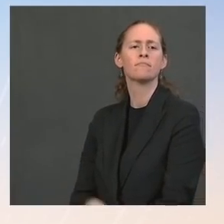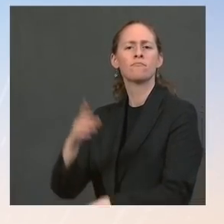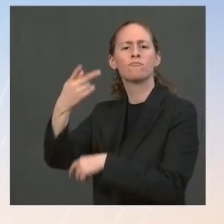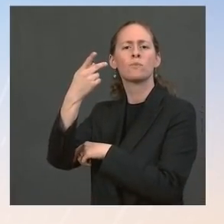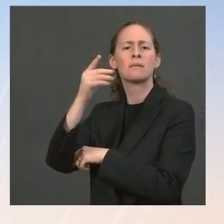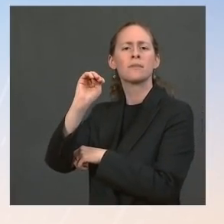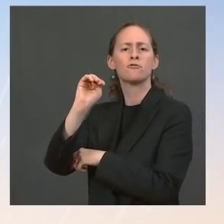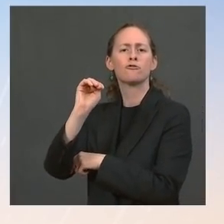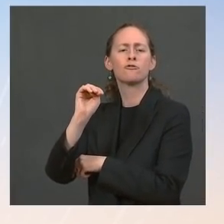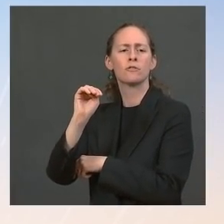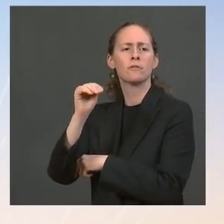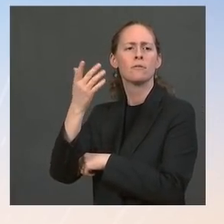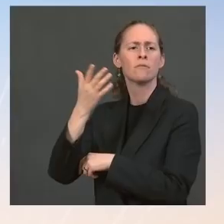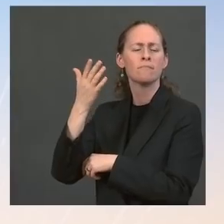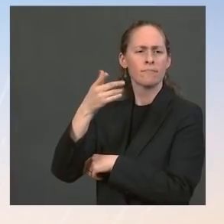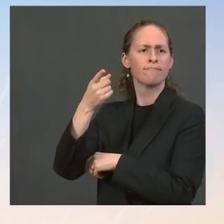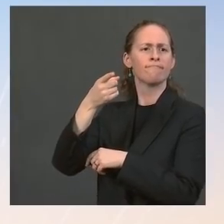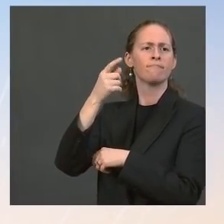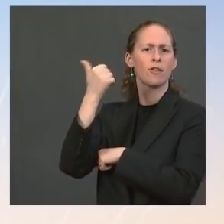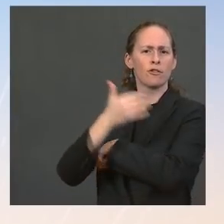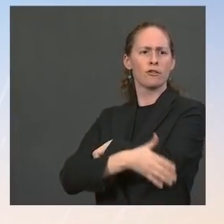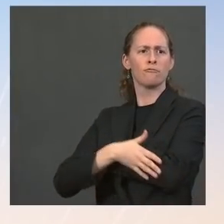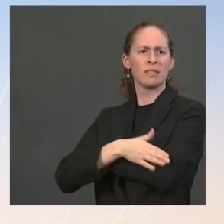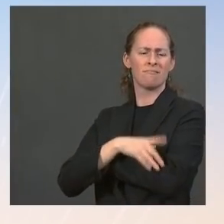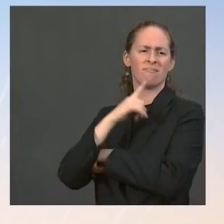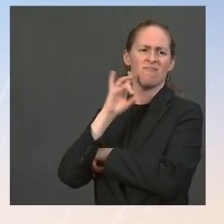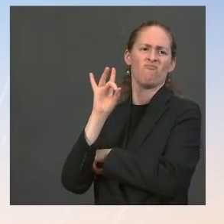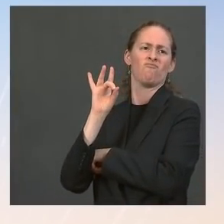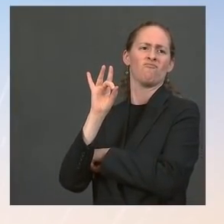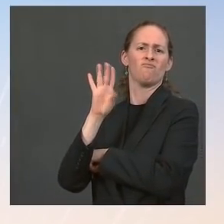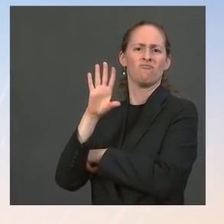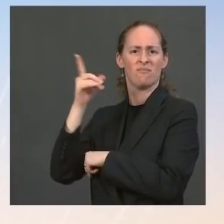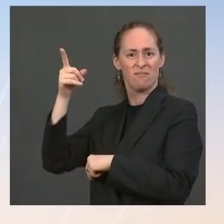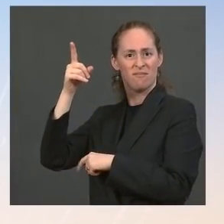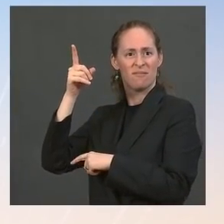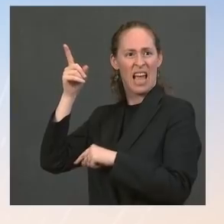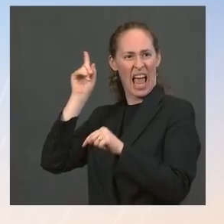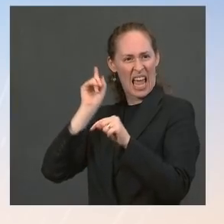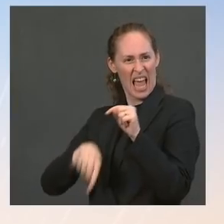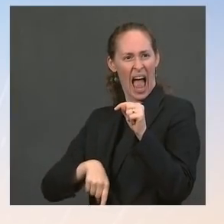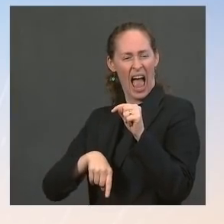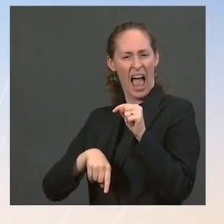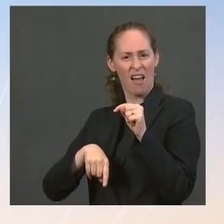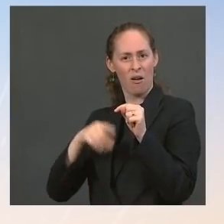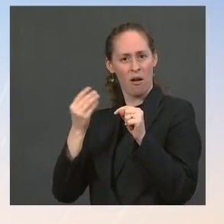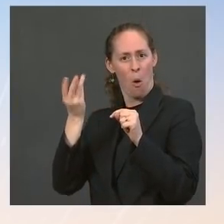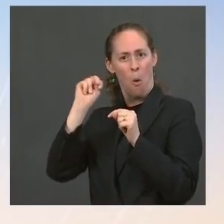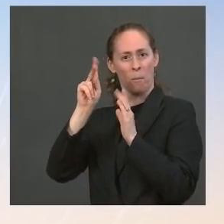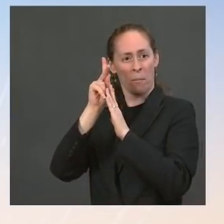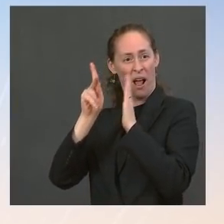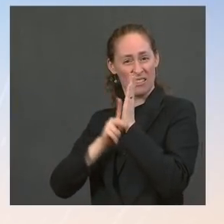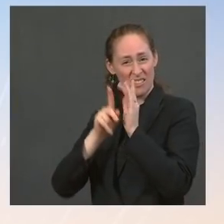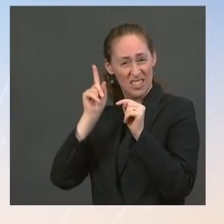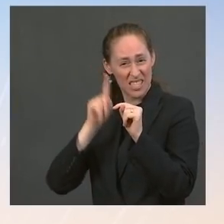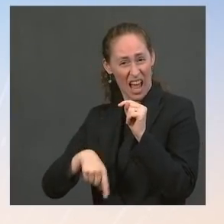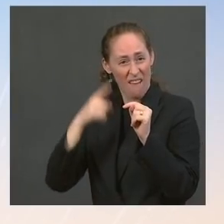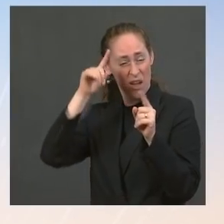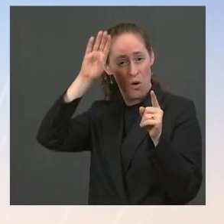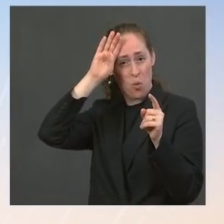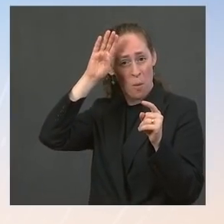pity that President Biden couldn't implement his own policy toward Cuba. And I just wondered if you had a specific response. I